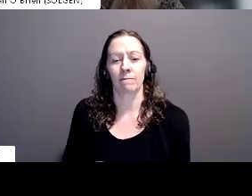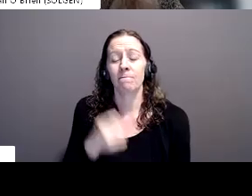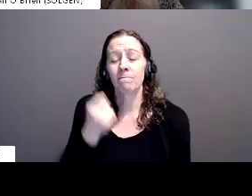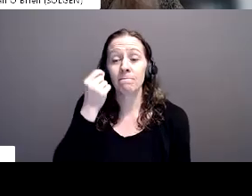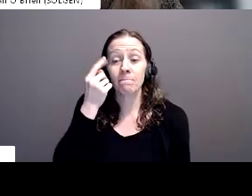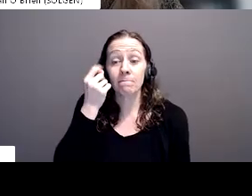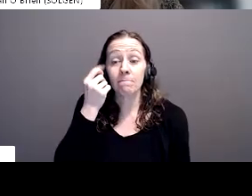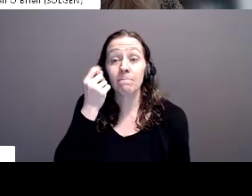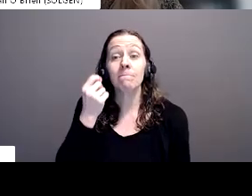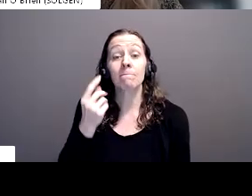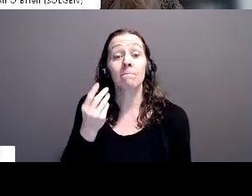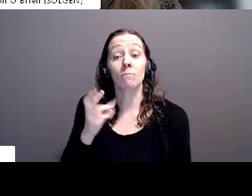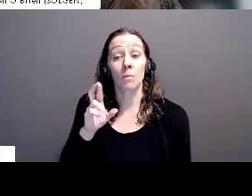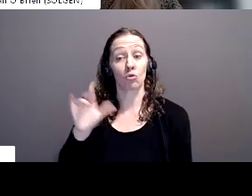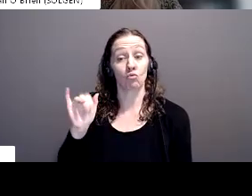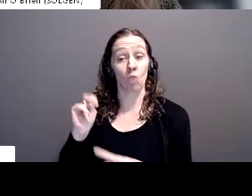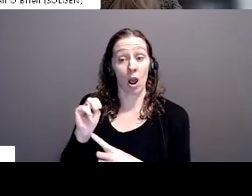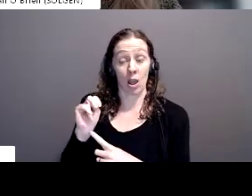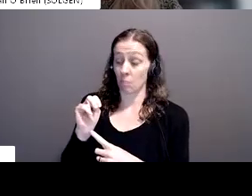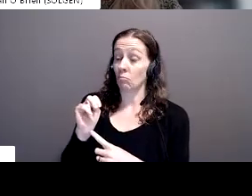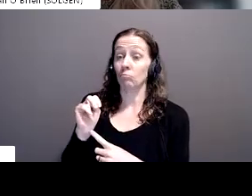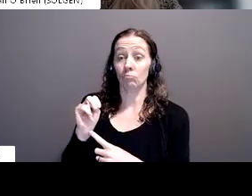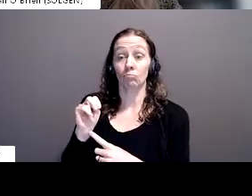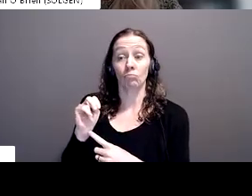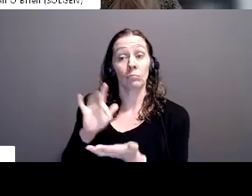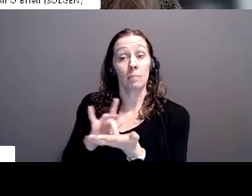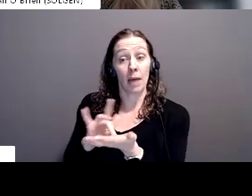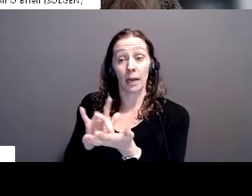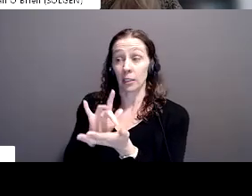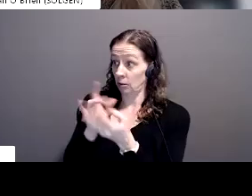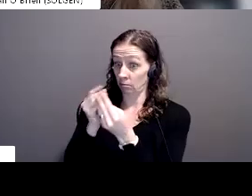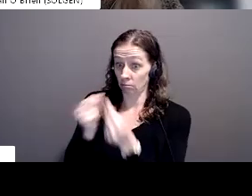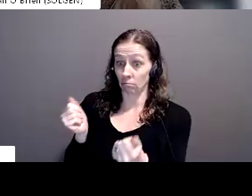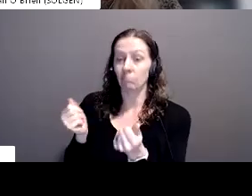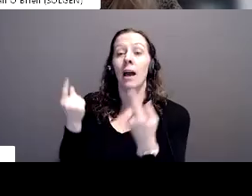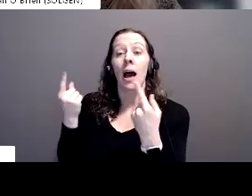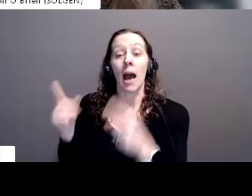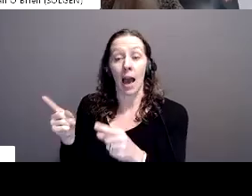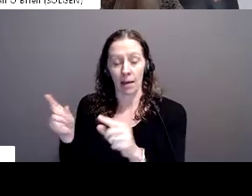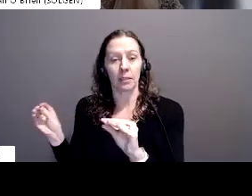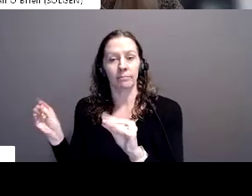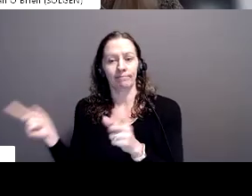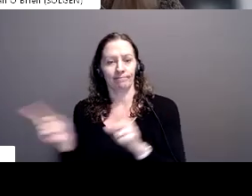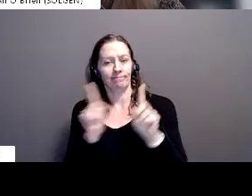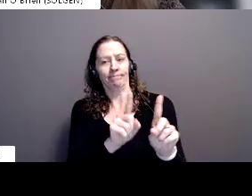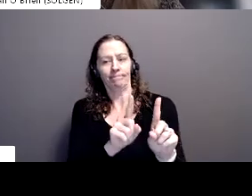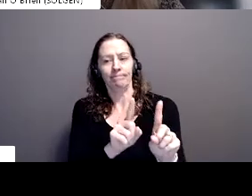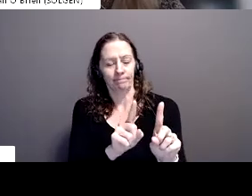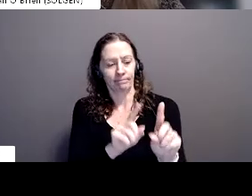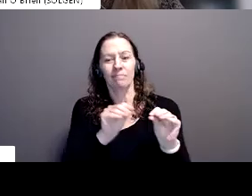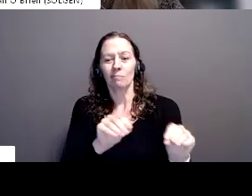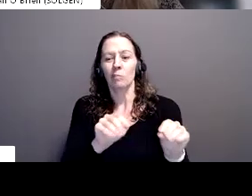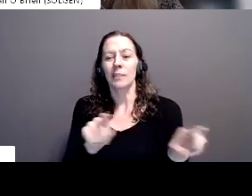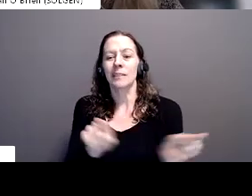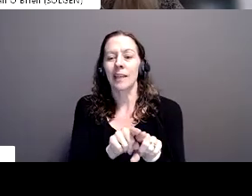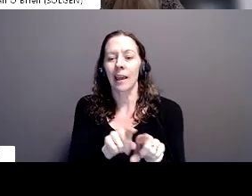once Mr. Ryan was medically cleared, he and Mrs. Ryan were placed in a hospital room together to await transportation to take